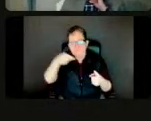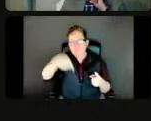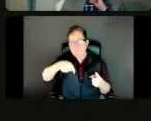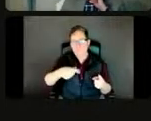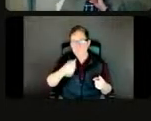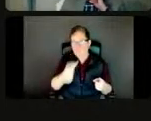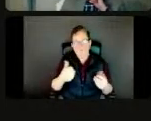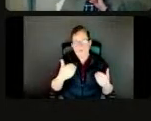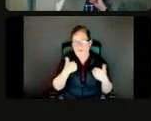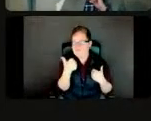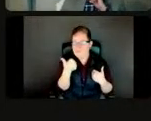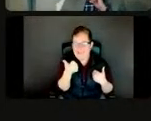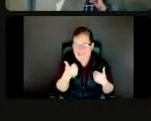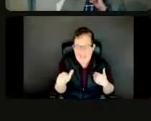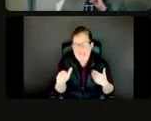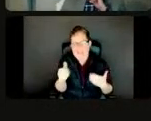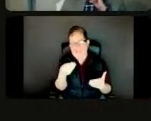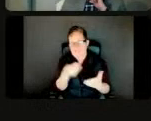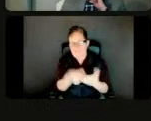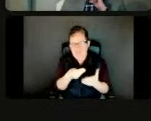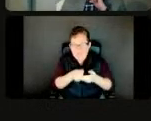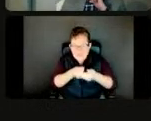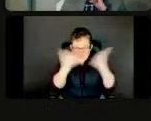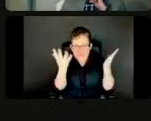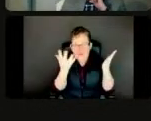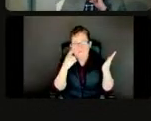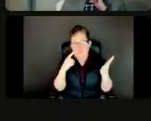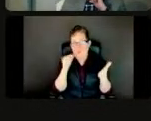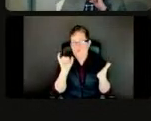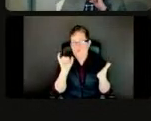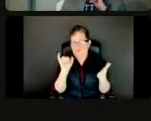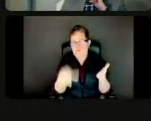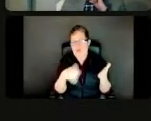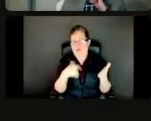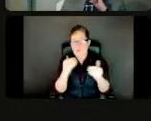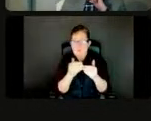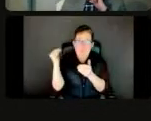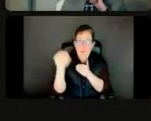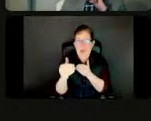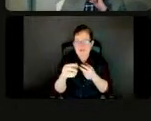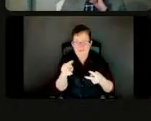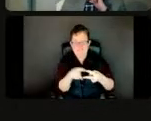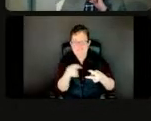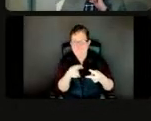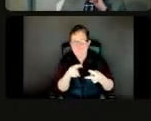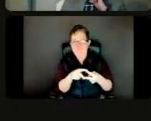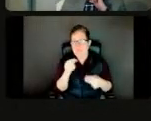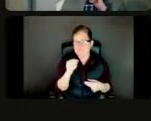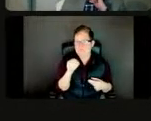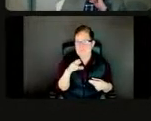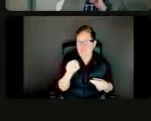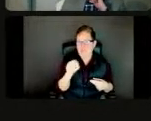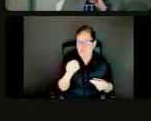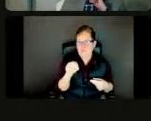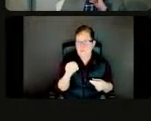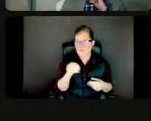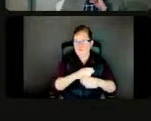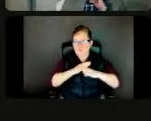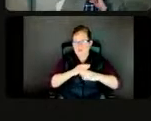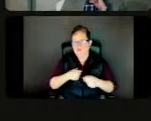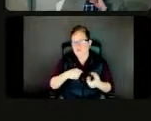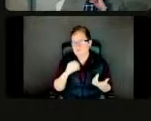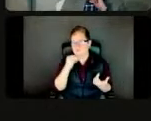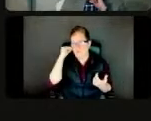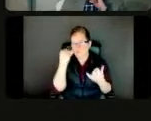have any extra financial funds right now to go beyond just the two micro shelter sites that we have